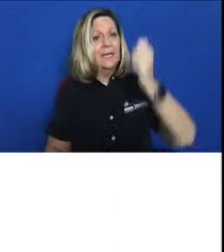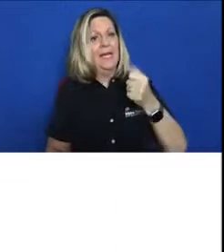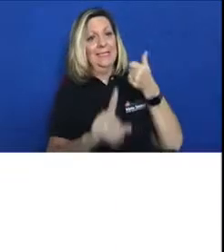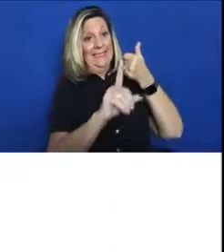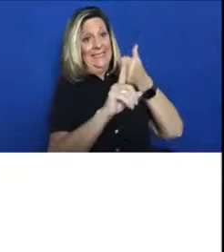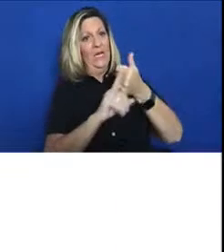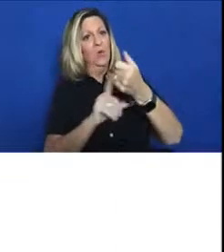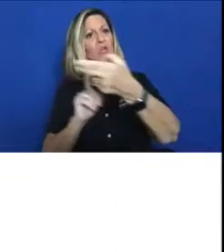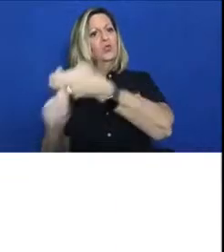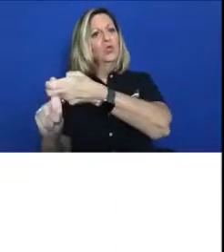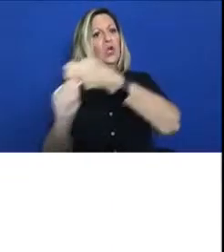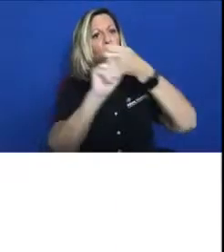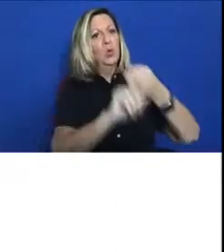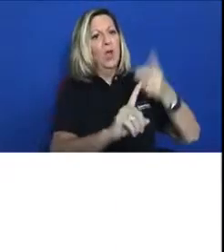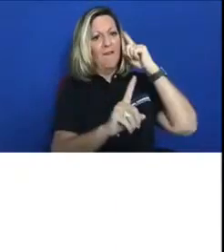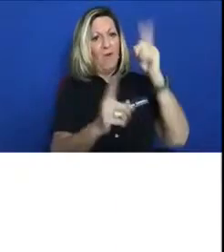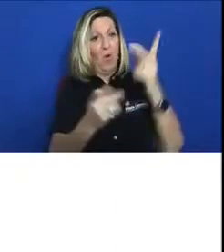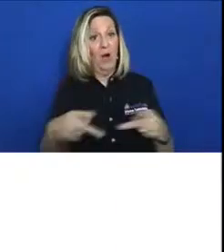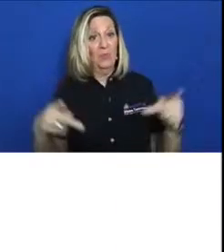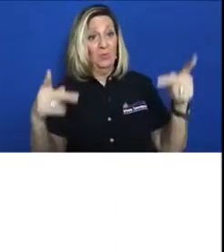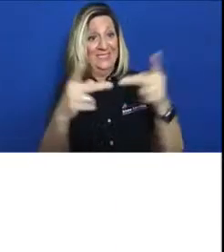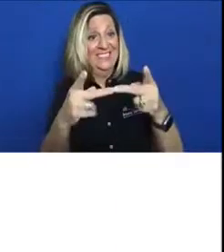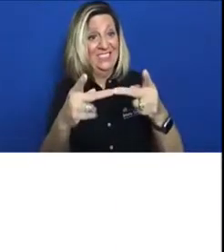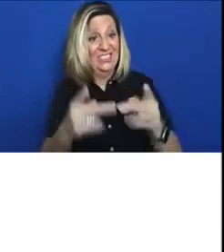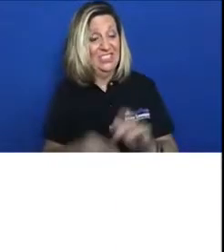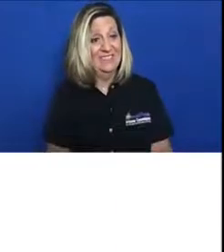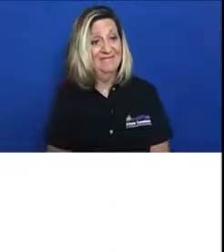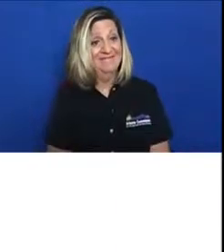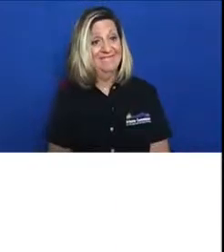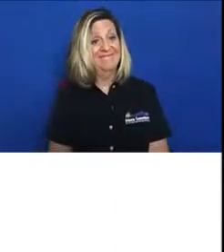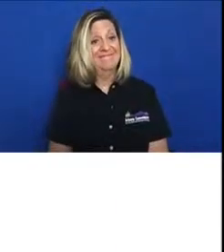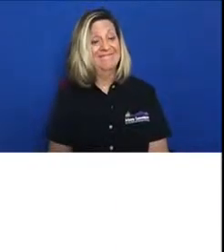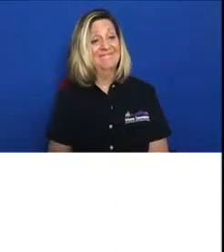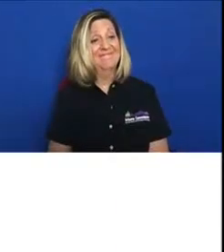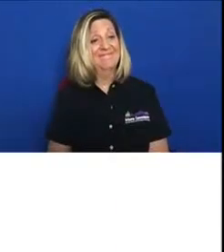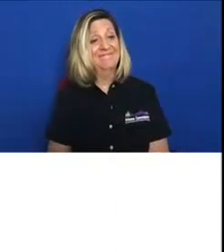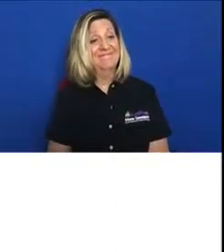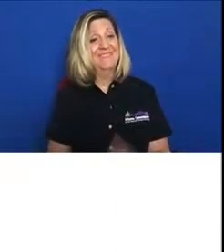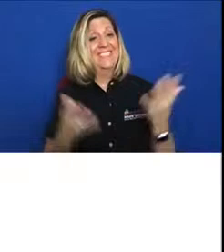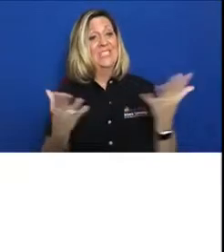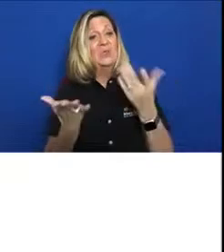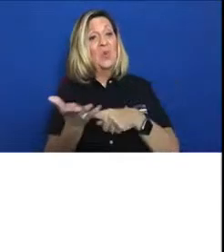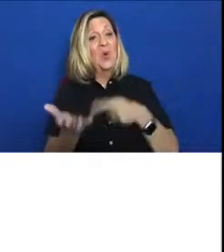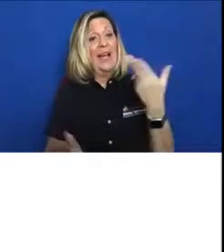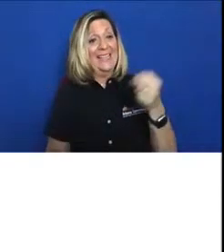He moved to Arizona because he had been recruited for a position.